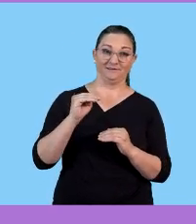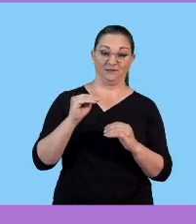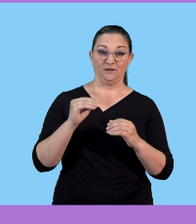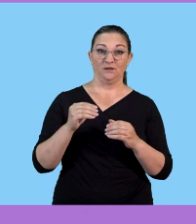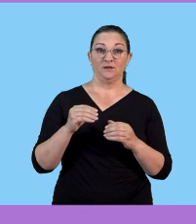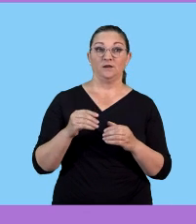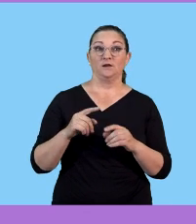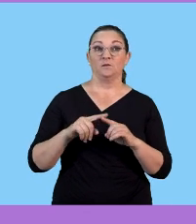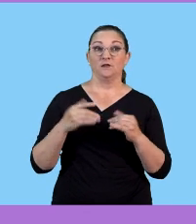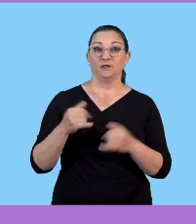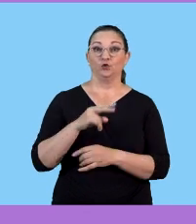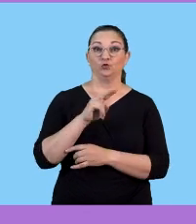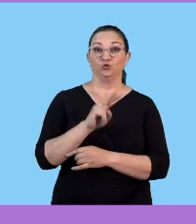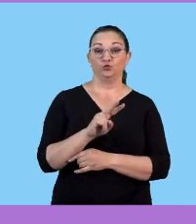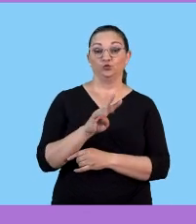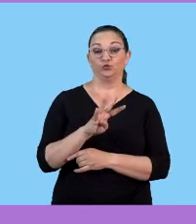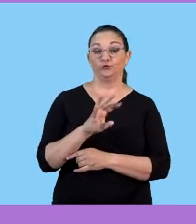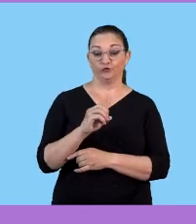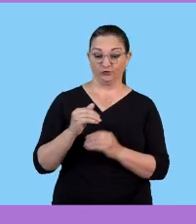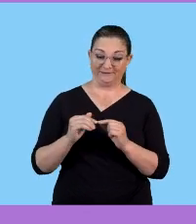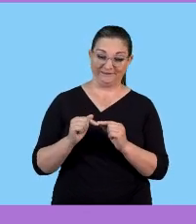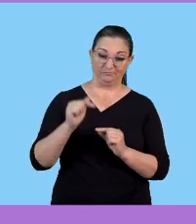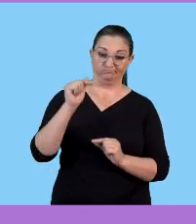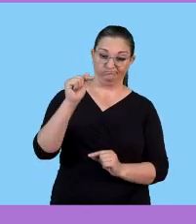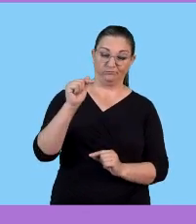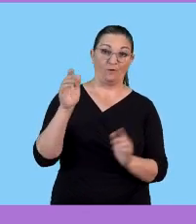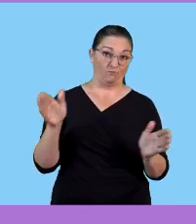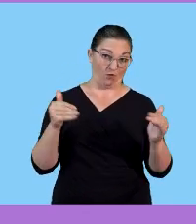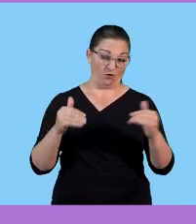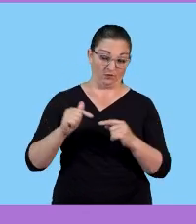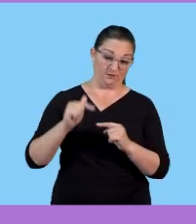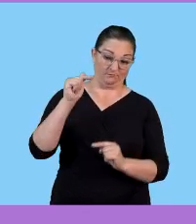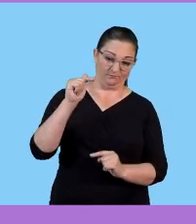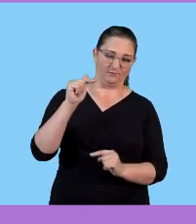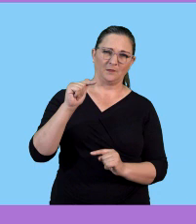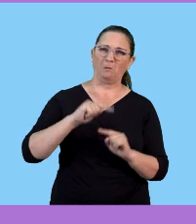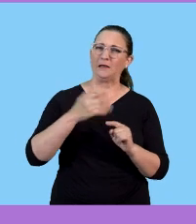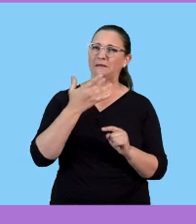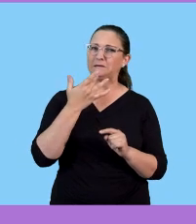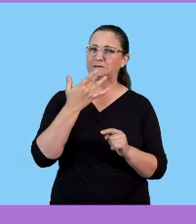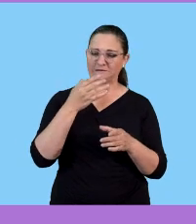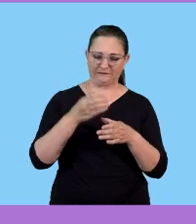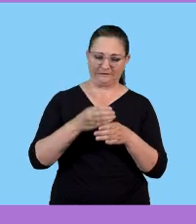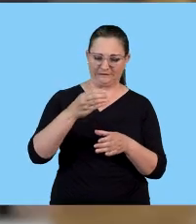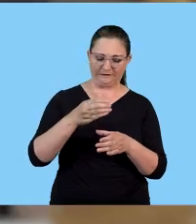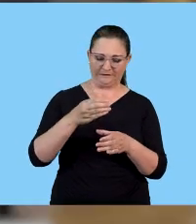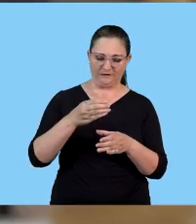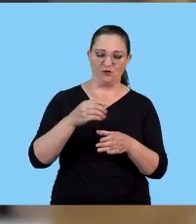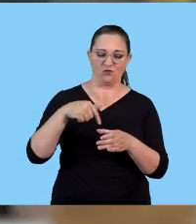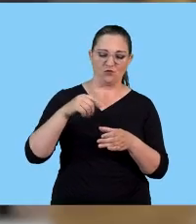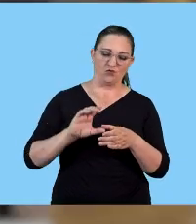millimeters for the box. But how high is a tin? A tin measures 120 millimeters.